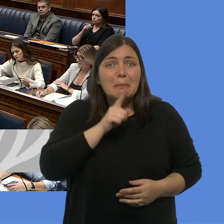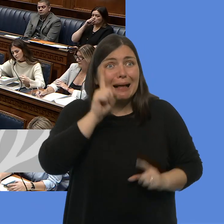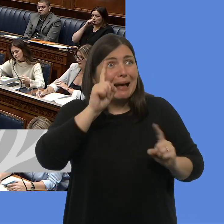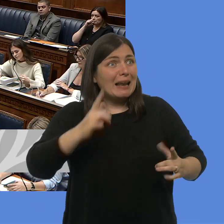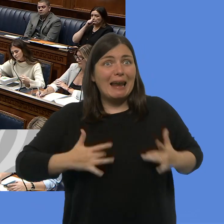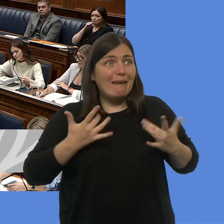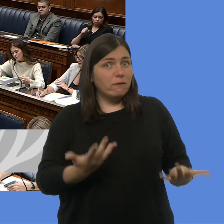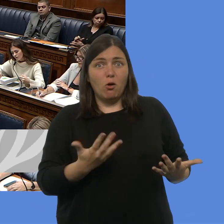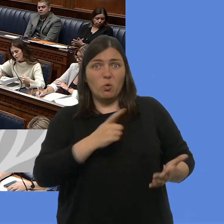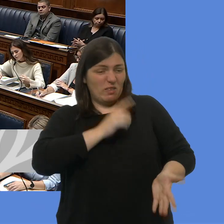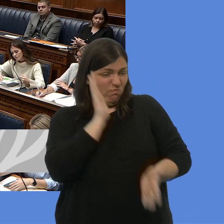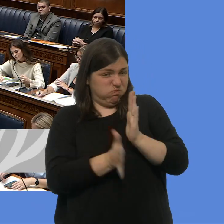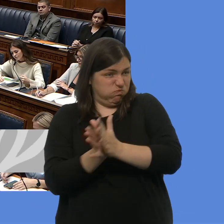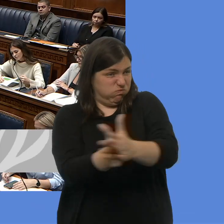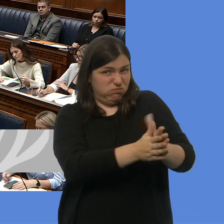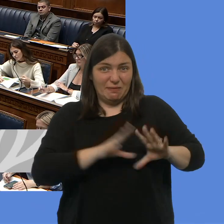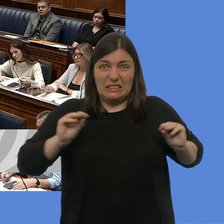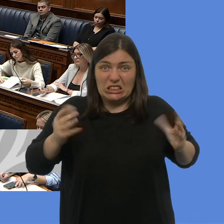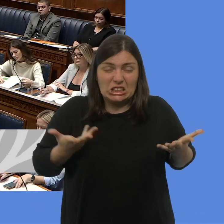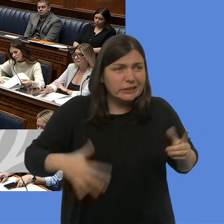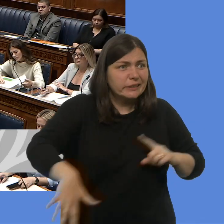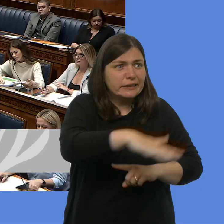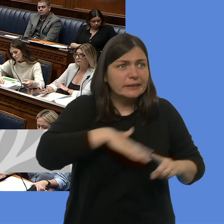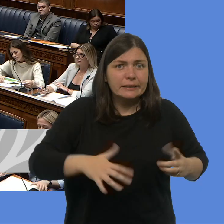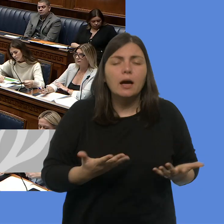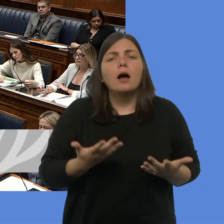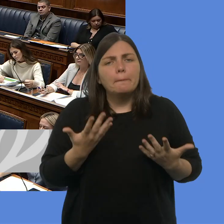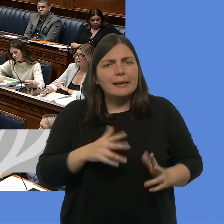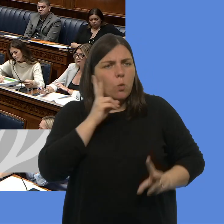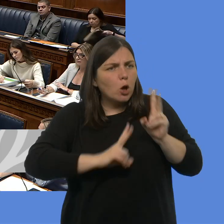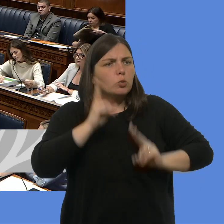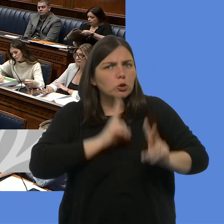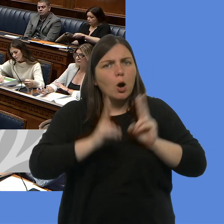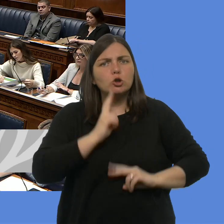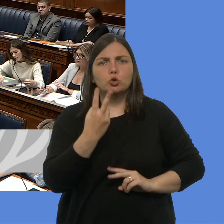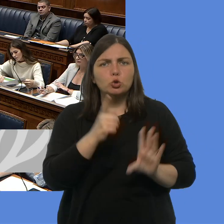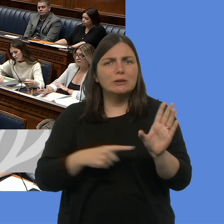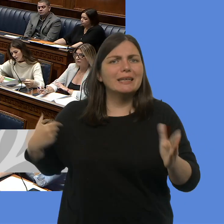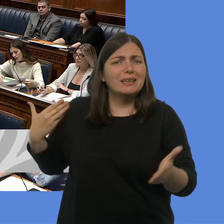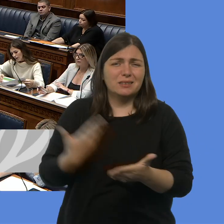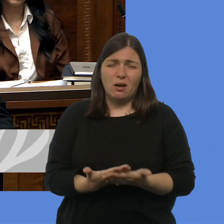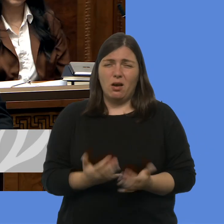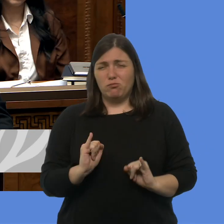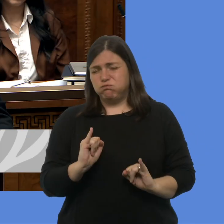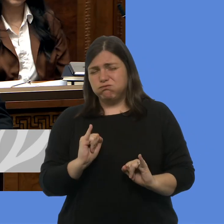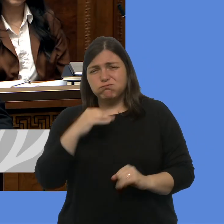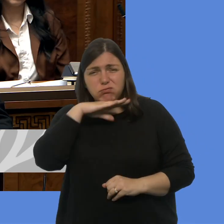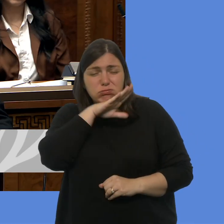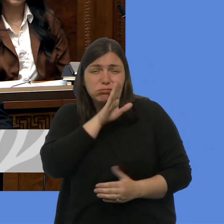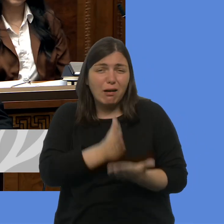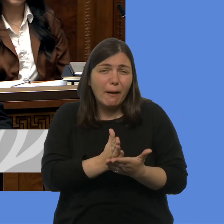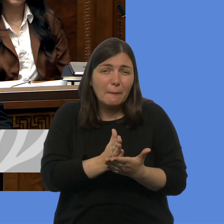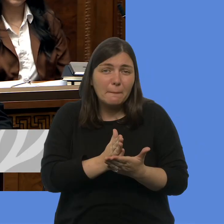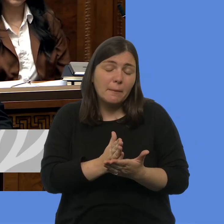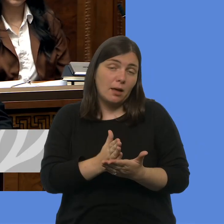that devastation that we've all witnessed for the past 2 years is just completely inhumane, and the absolute